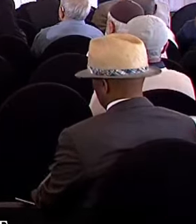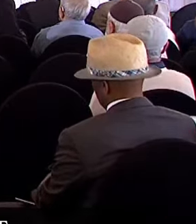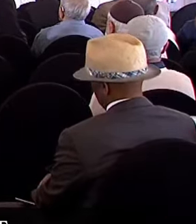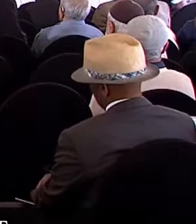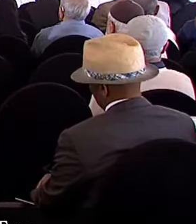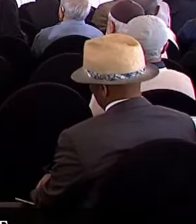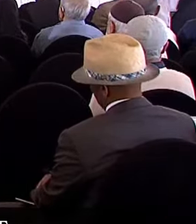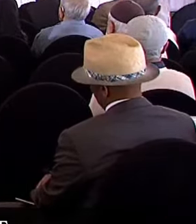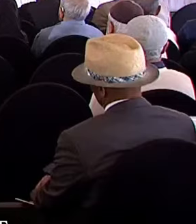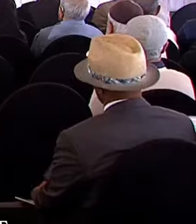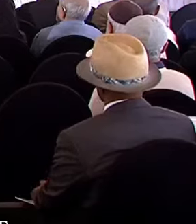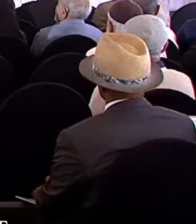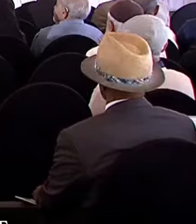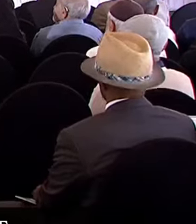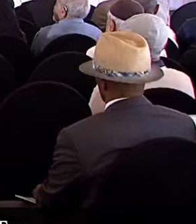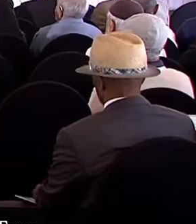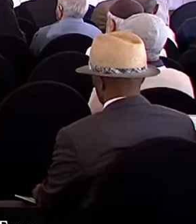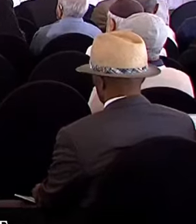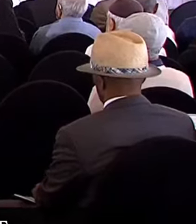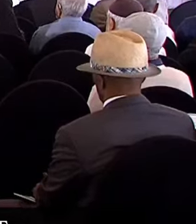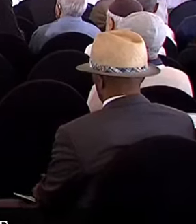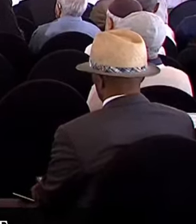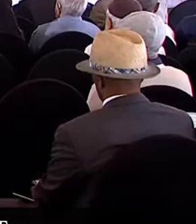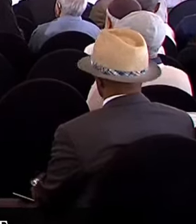Good morning, ladies and gentlemen.